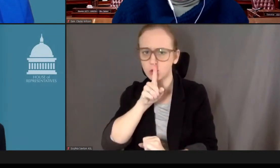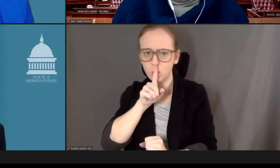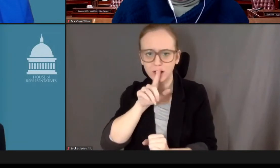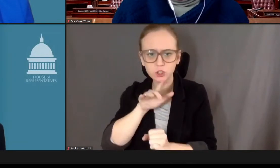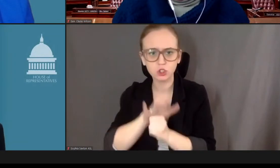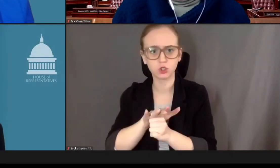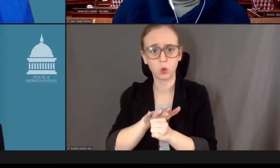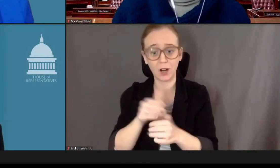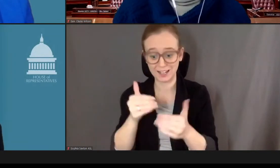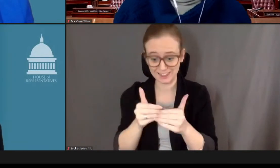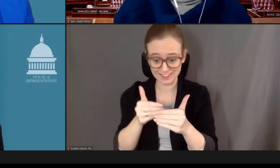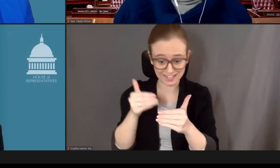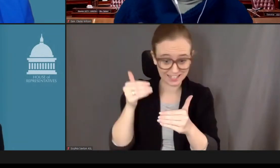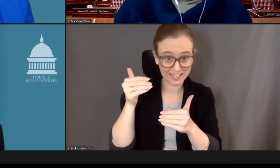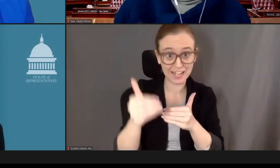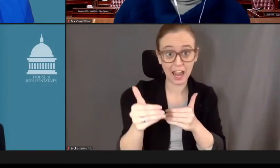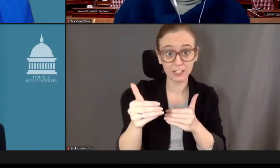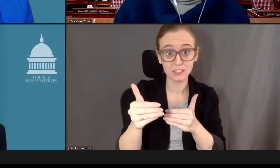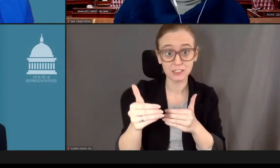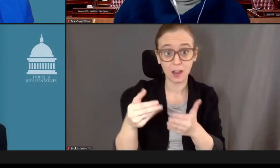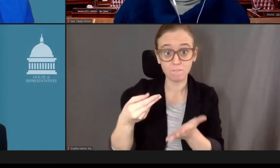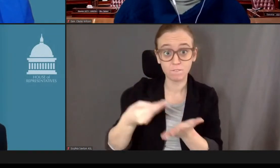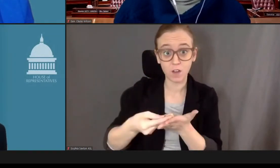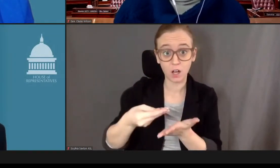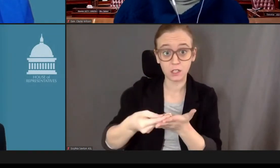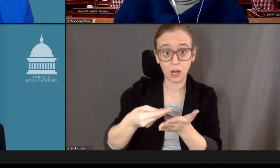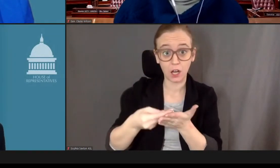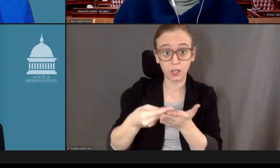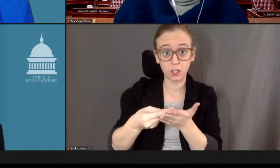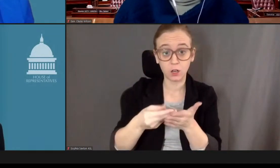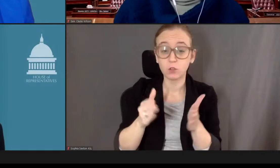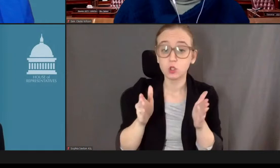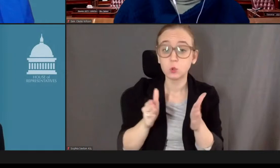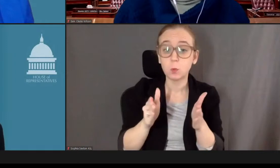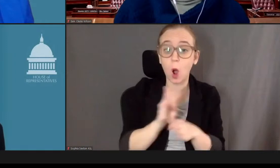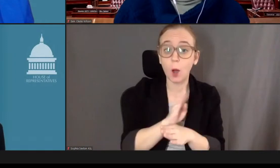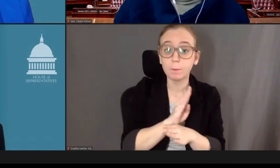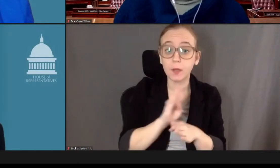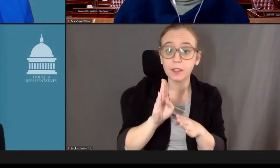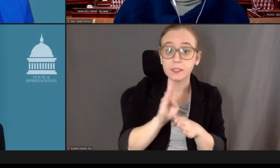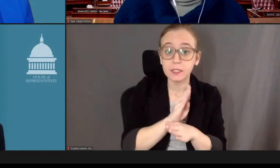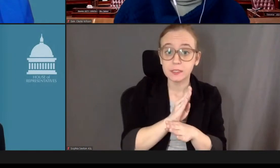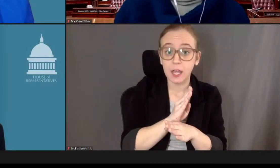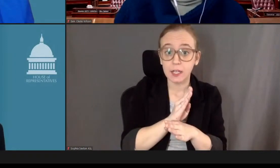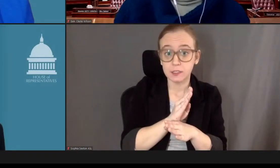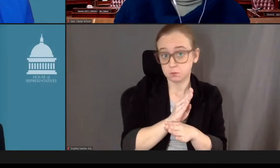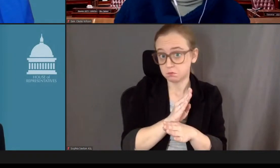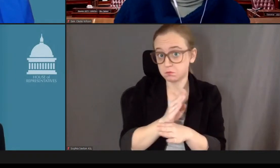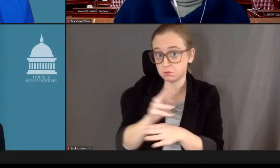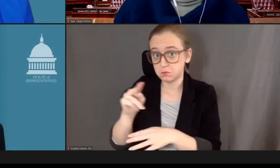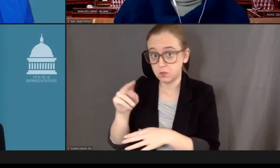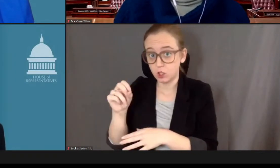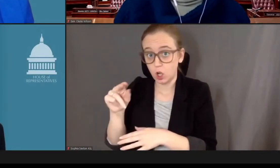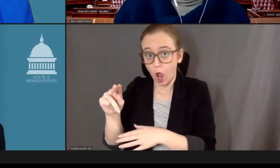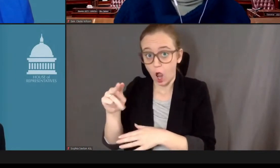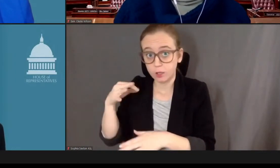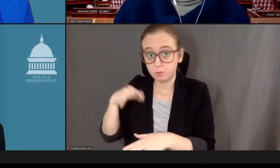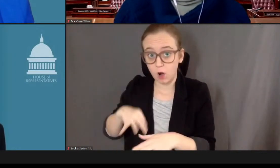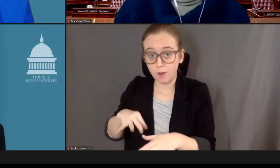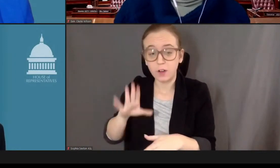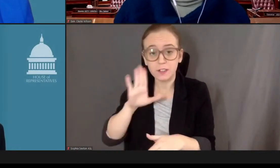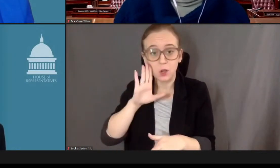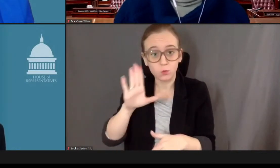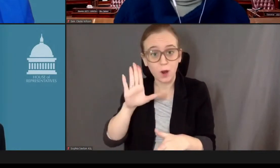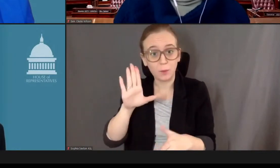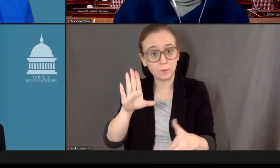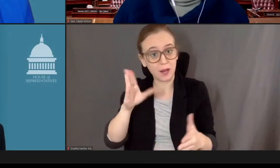small businesses, including nonprofits, will be awarded to us here in Federal Way, especially in the BIPOC